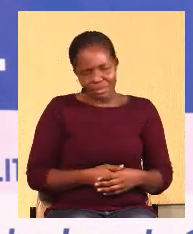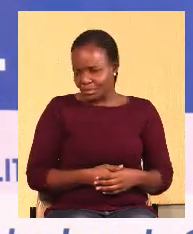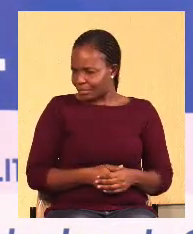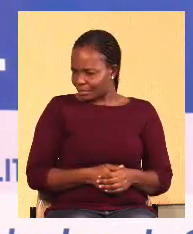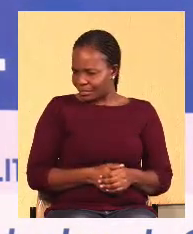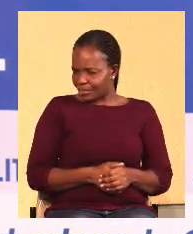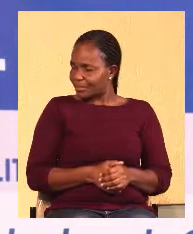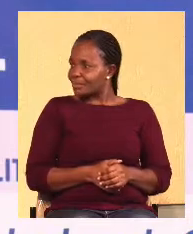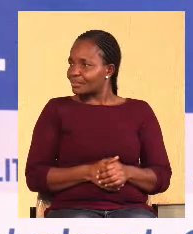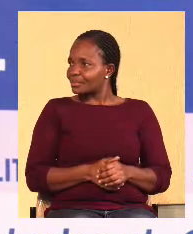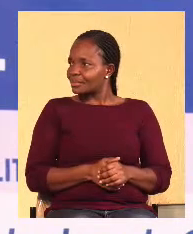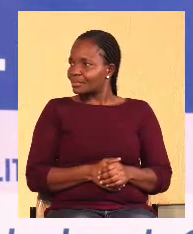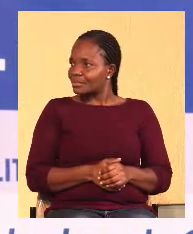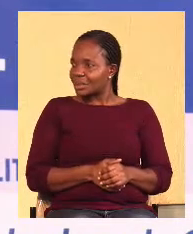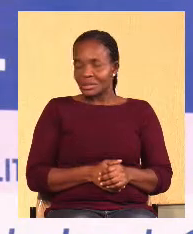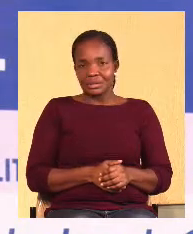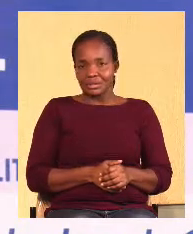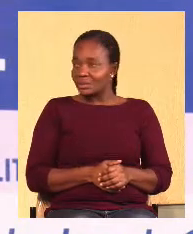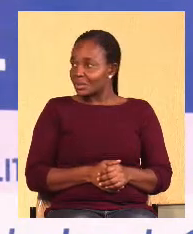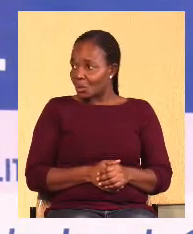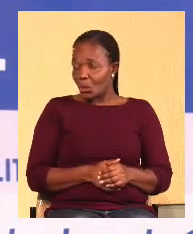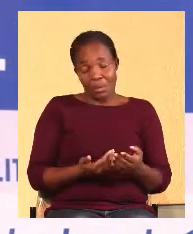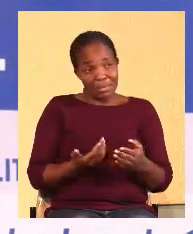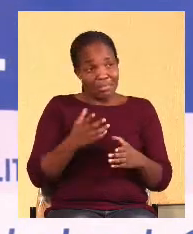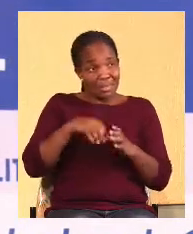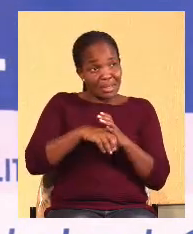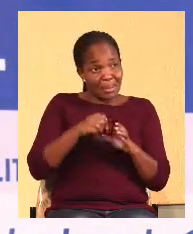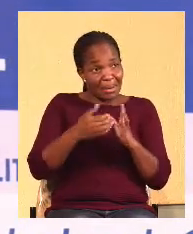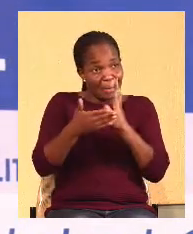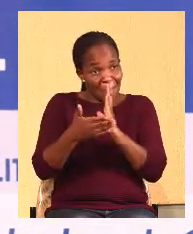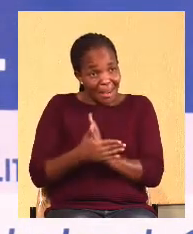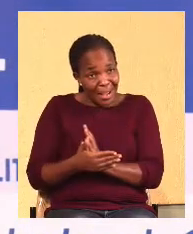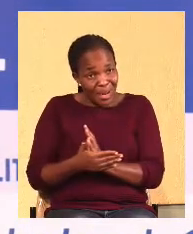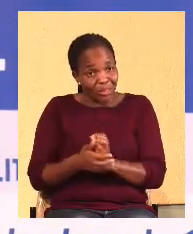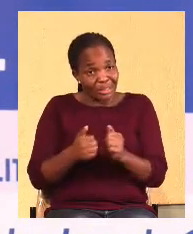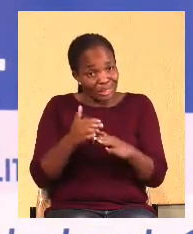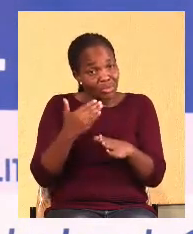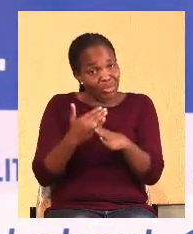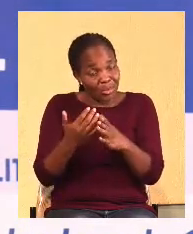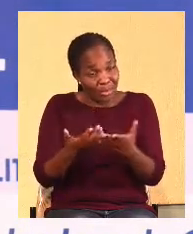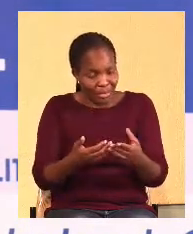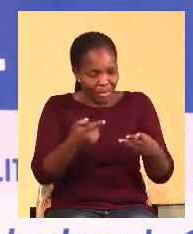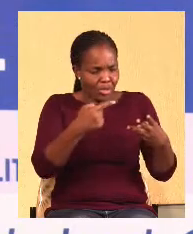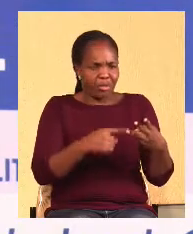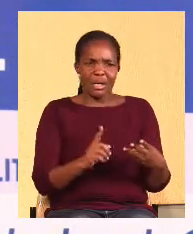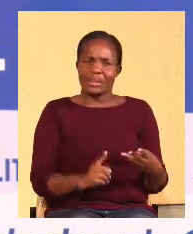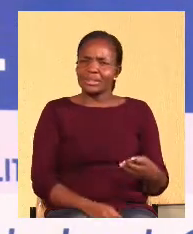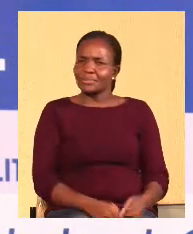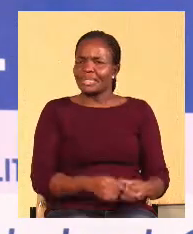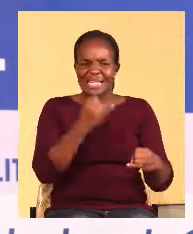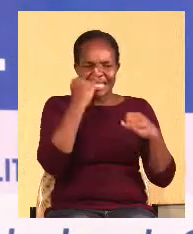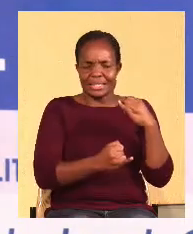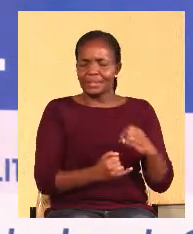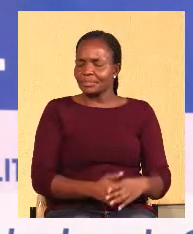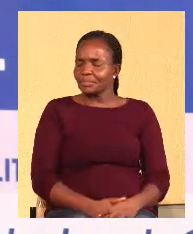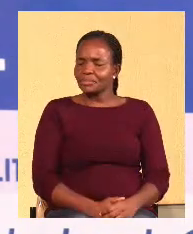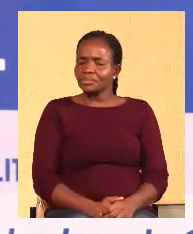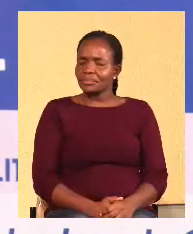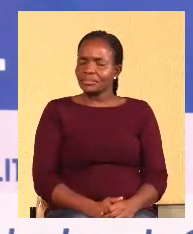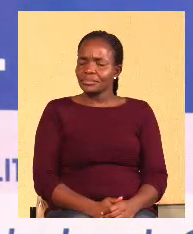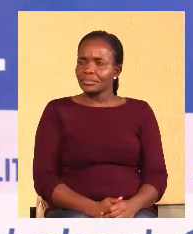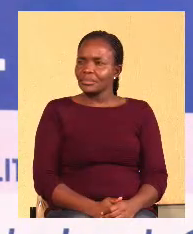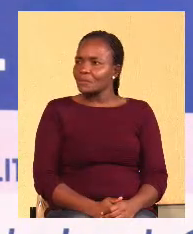digging out the open pits again, or is it still a restricted production? And finally, I'd just like to know